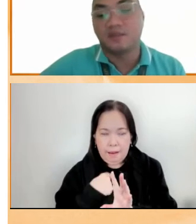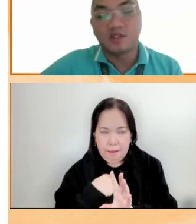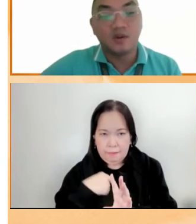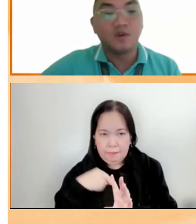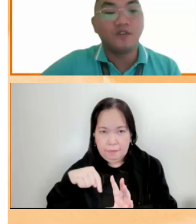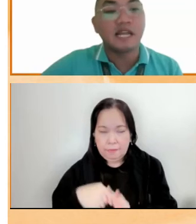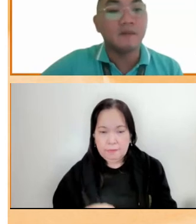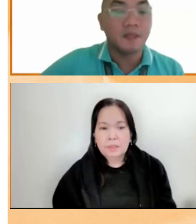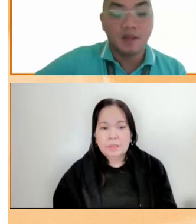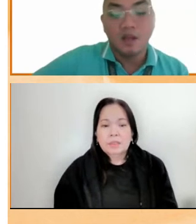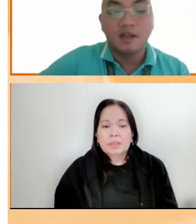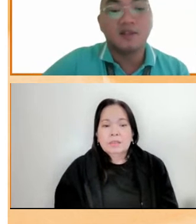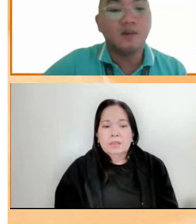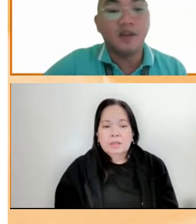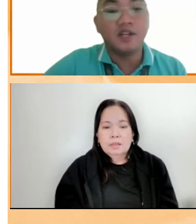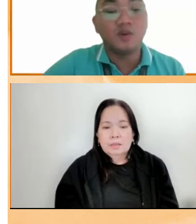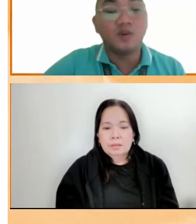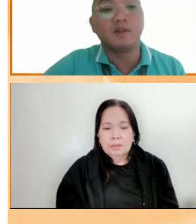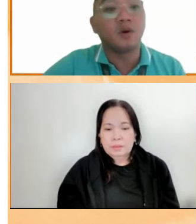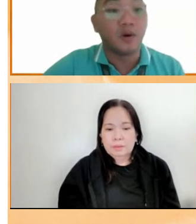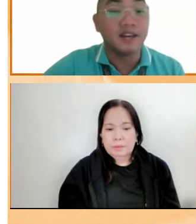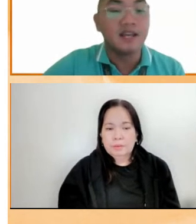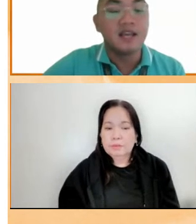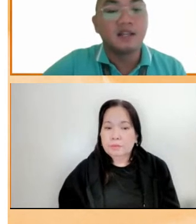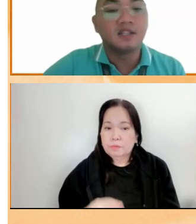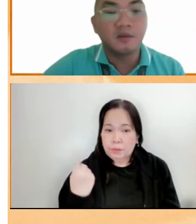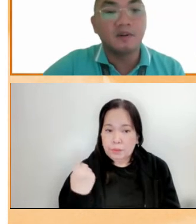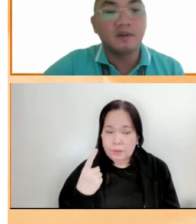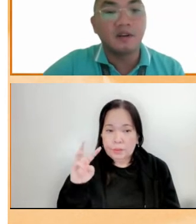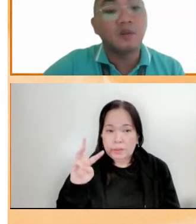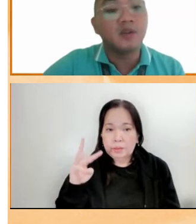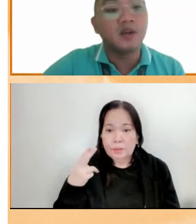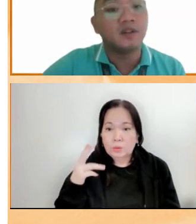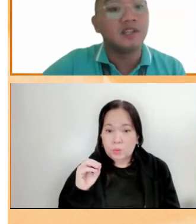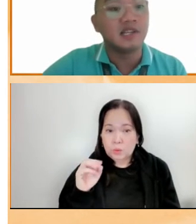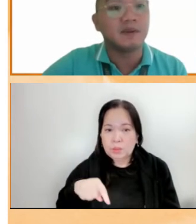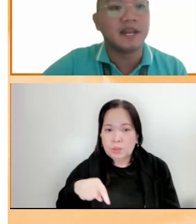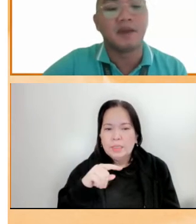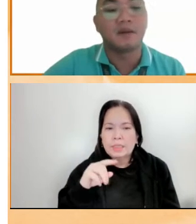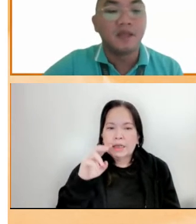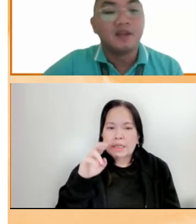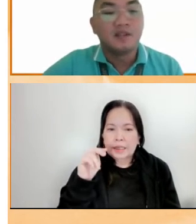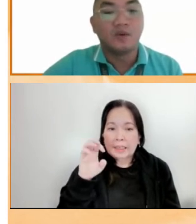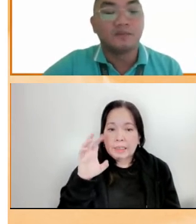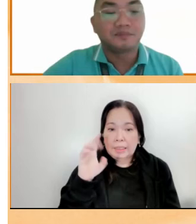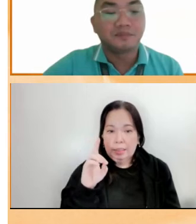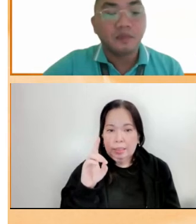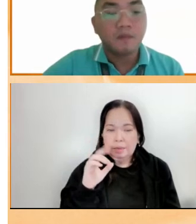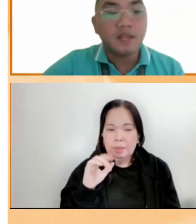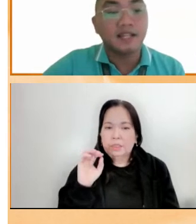Okay, so firstly, WHO was able to coin the term non-communicable disease epidemic.